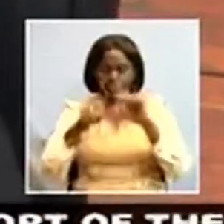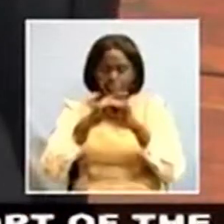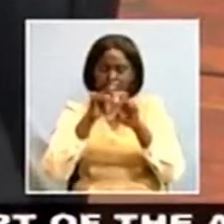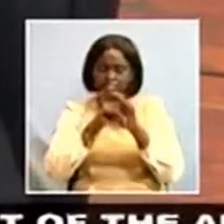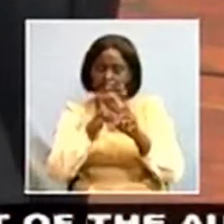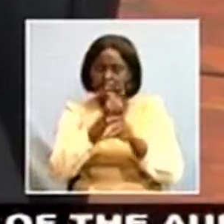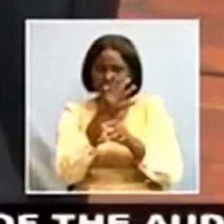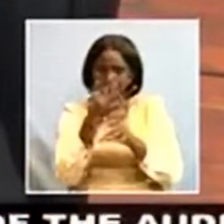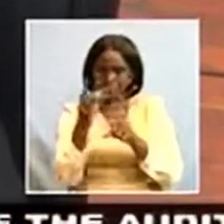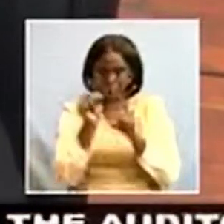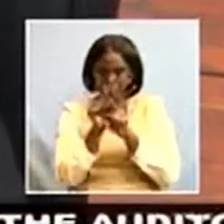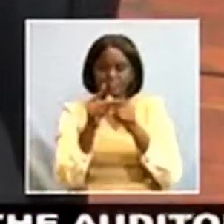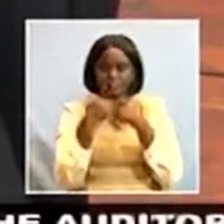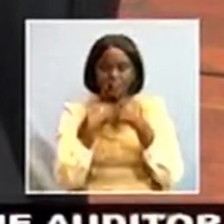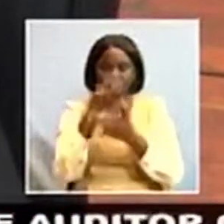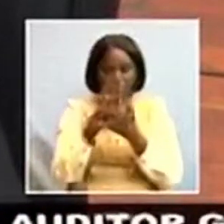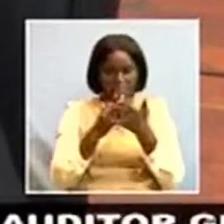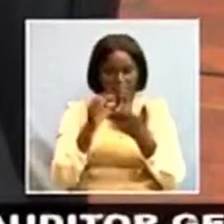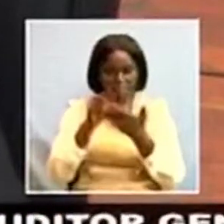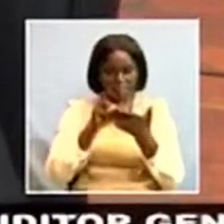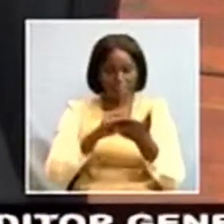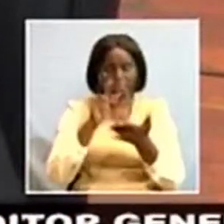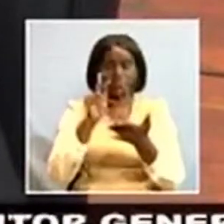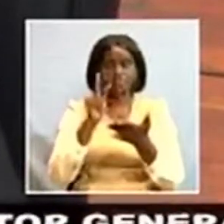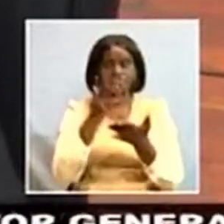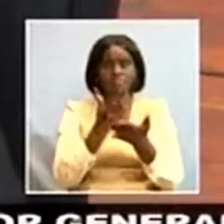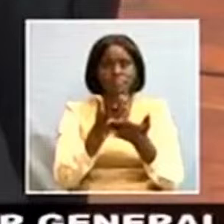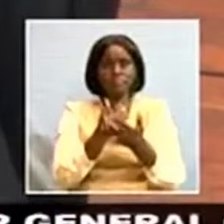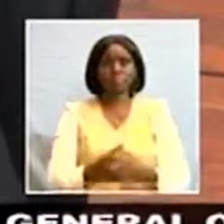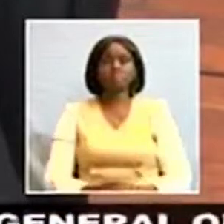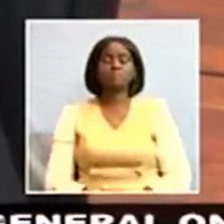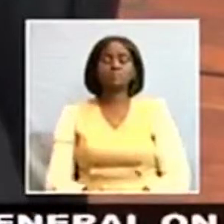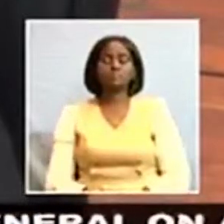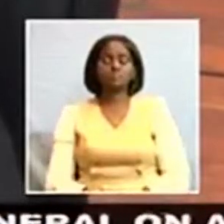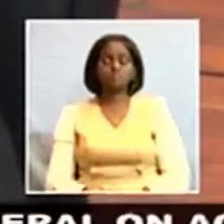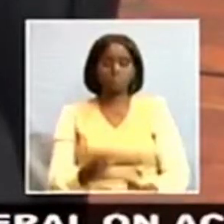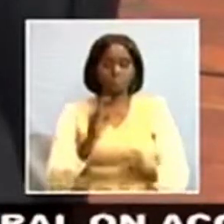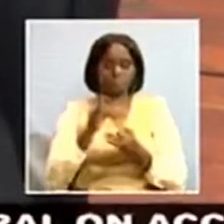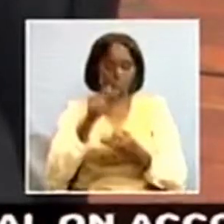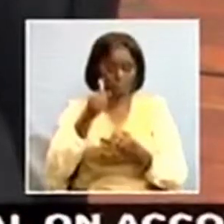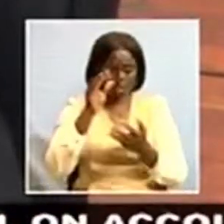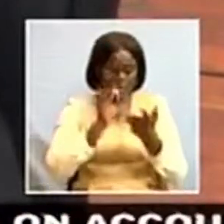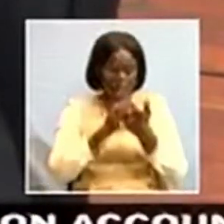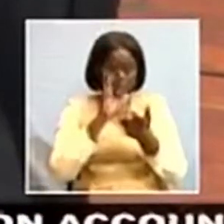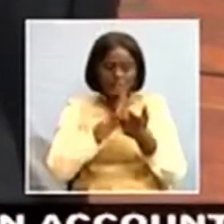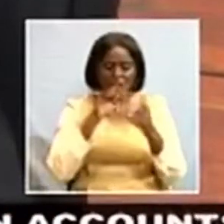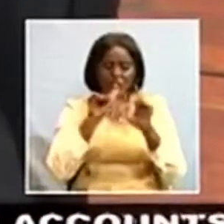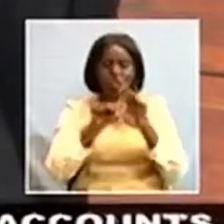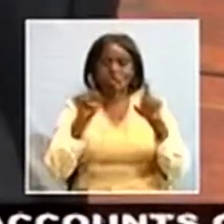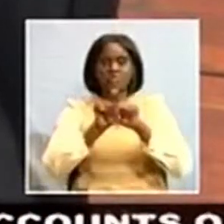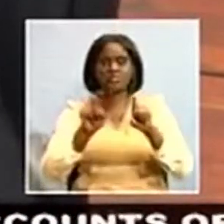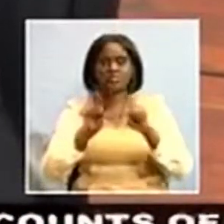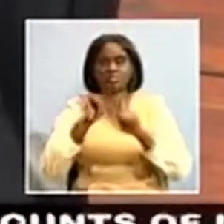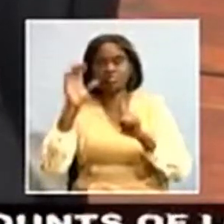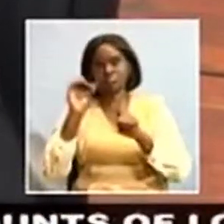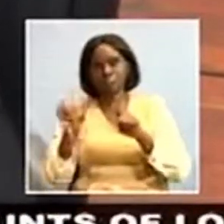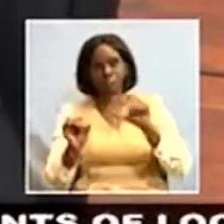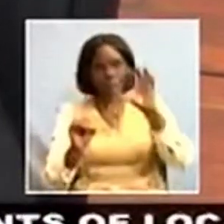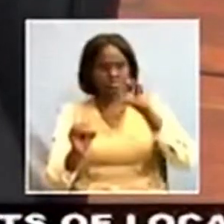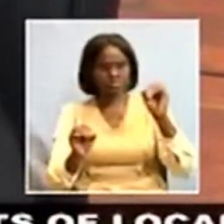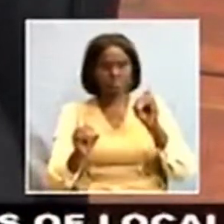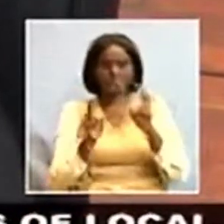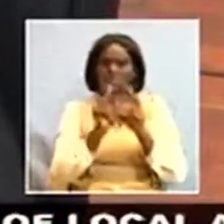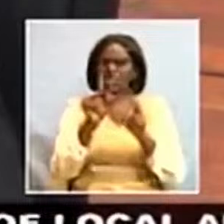assets is actually 500,000 kwacha. And if you to put it in terms of percentage, it's very little